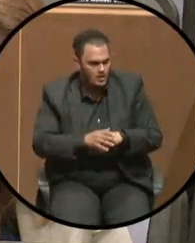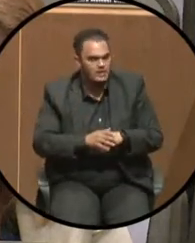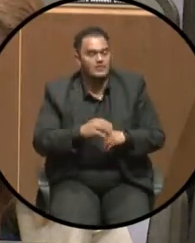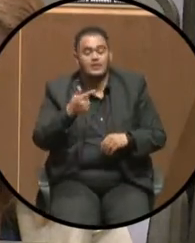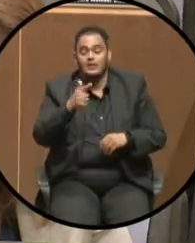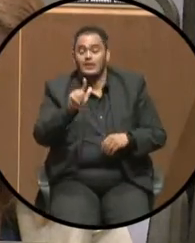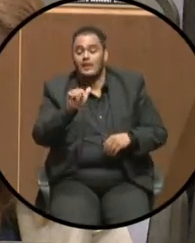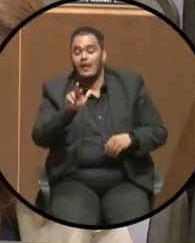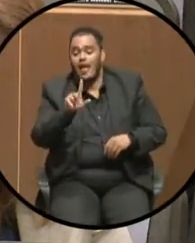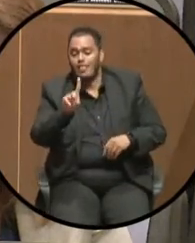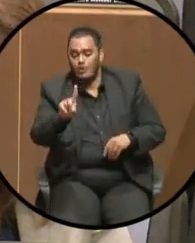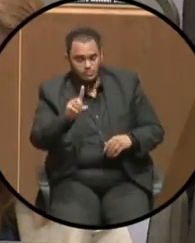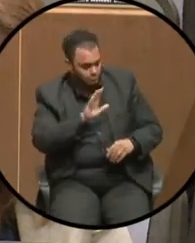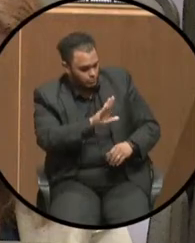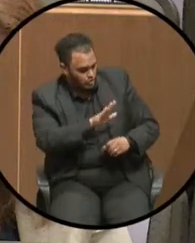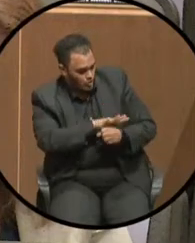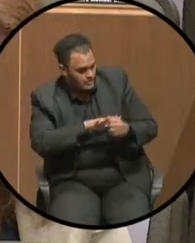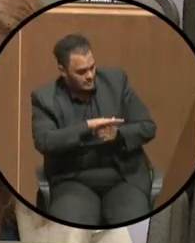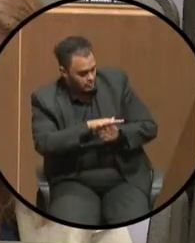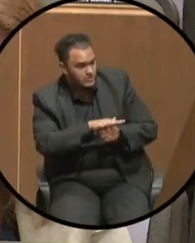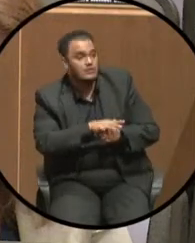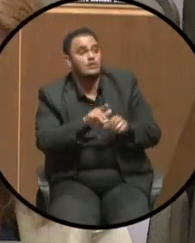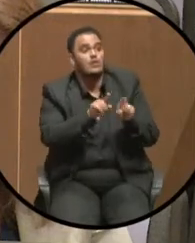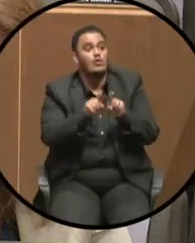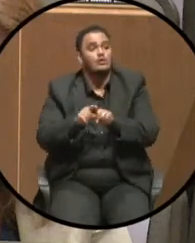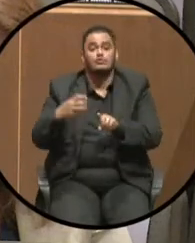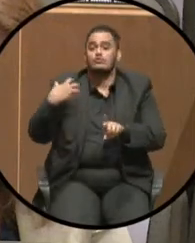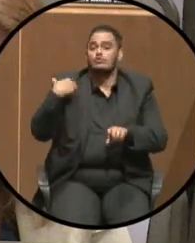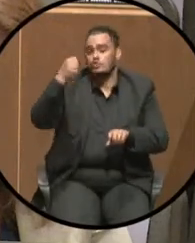district. And I also serve as the chairman